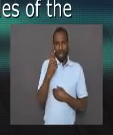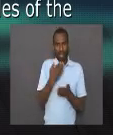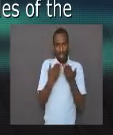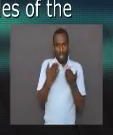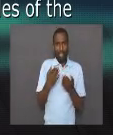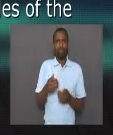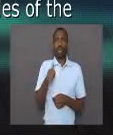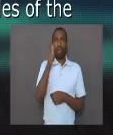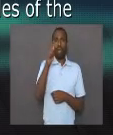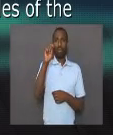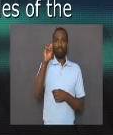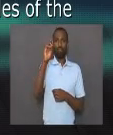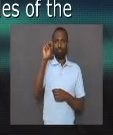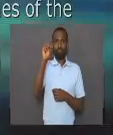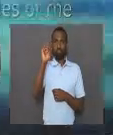of atoms.